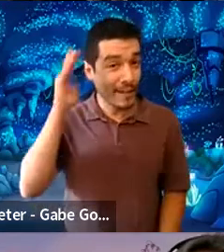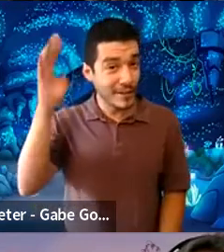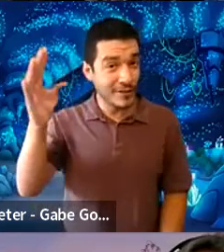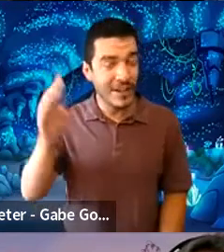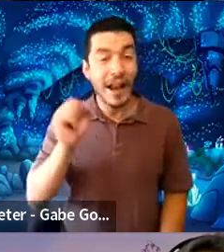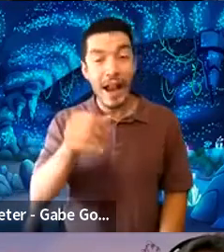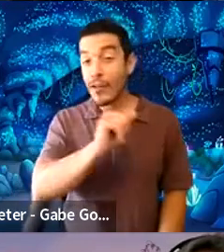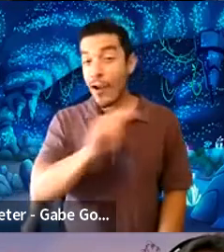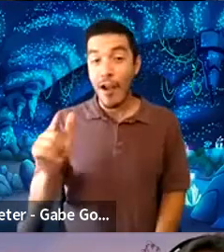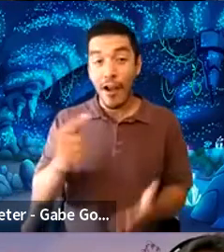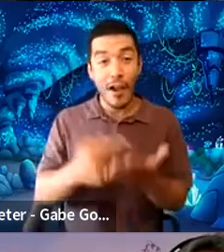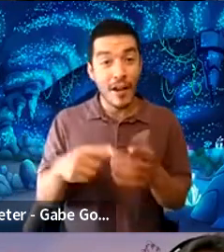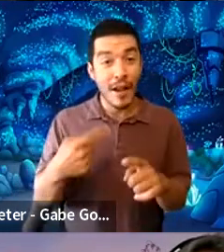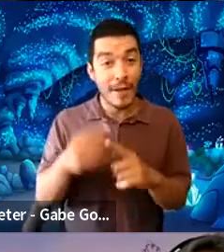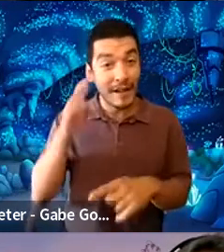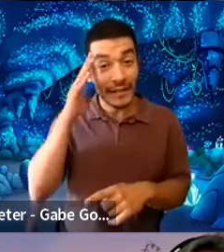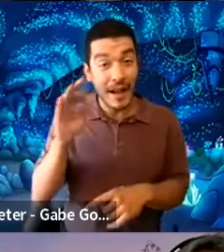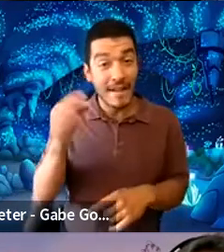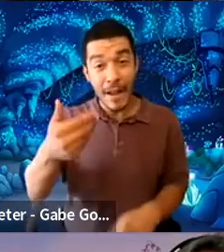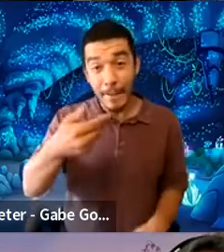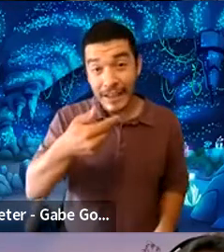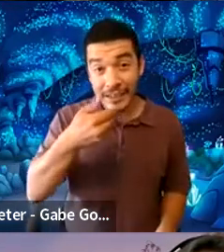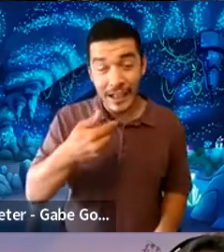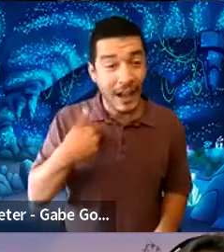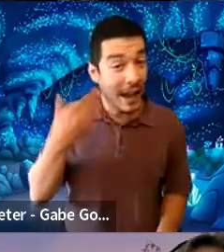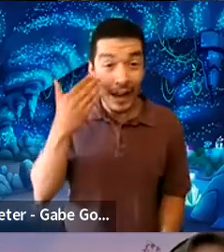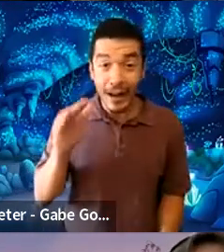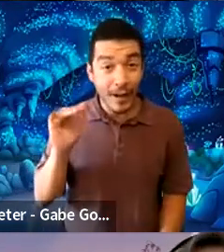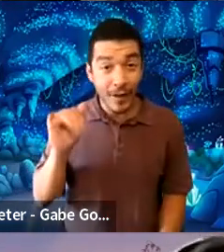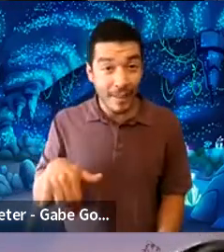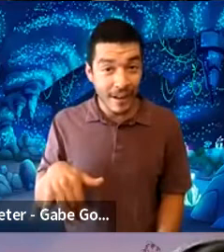you all talk about the invention of pizza? I didn't know